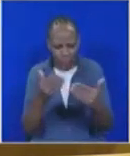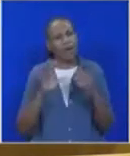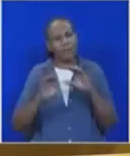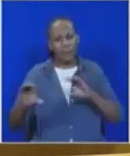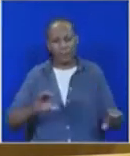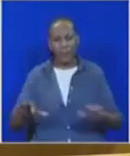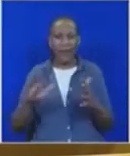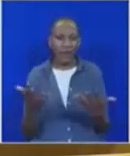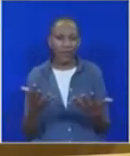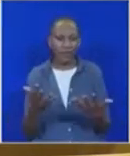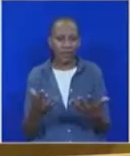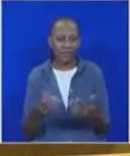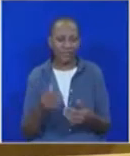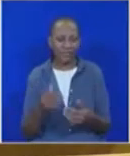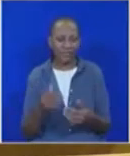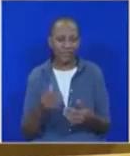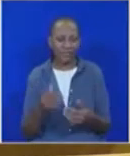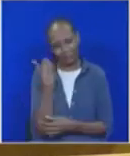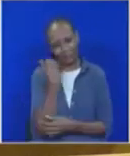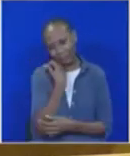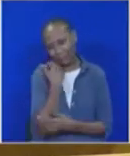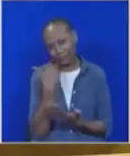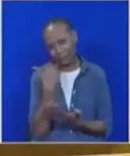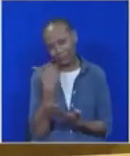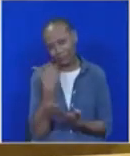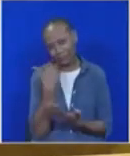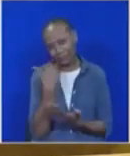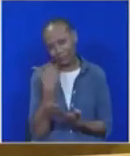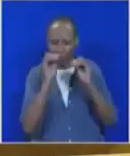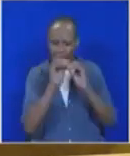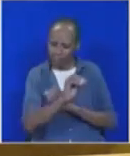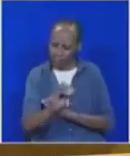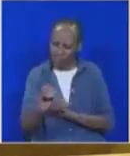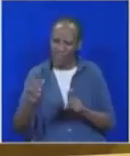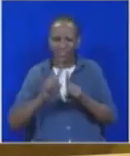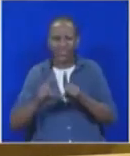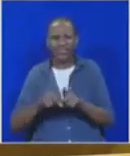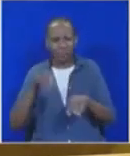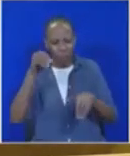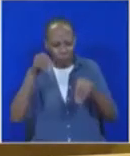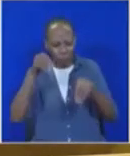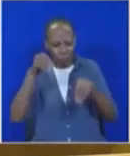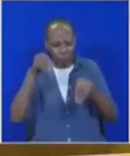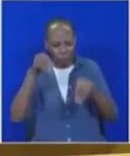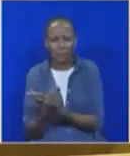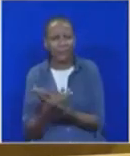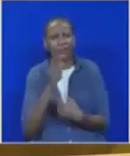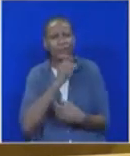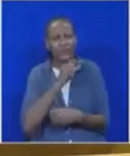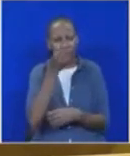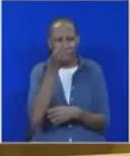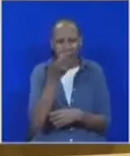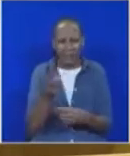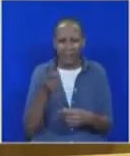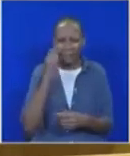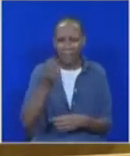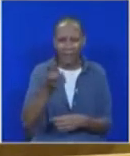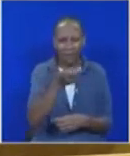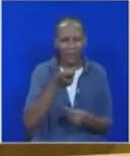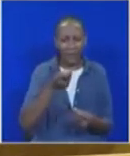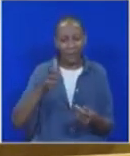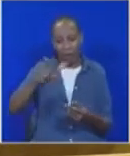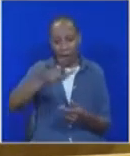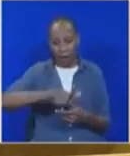been extremely costly to our country. There are notorious cases of extortionate amounts of public money being paid in land